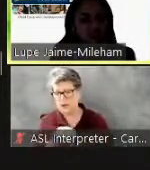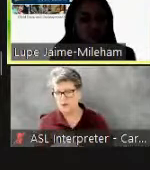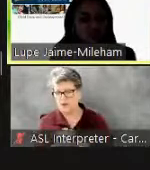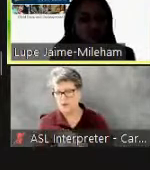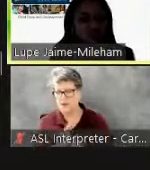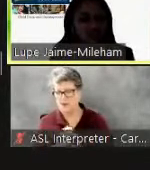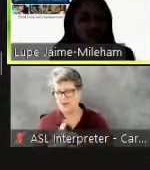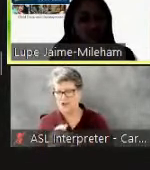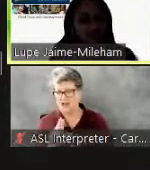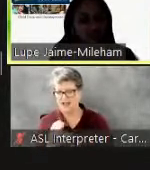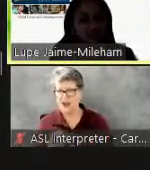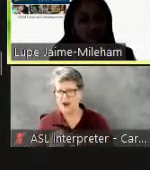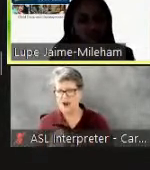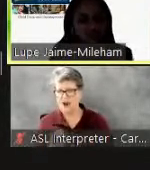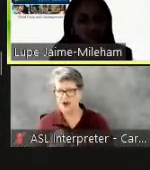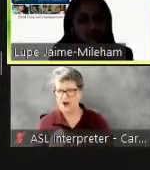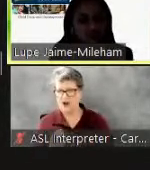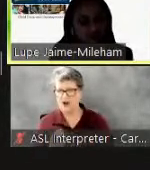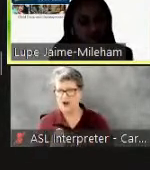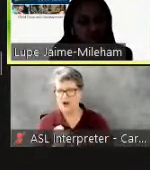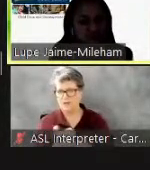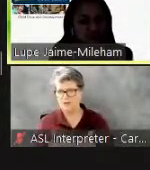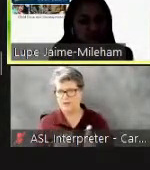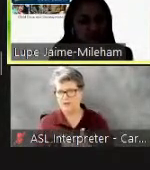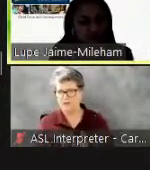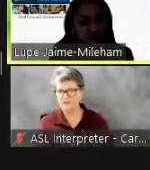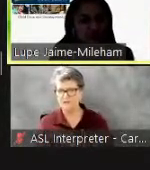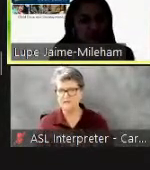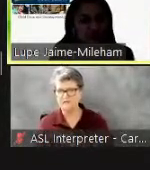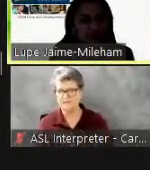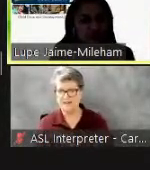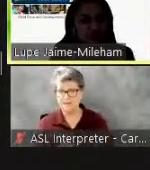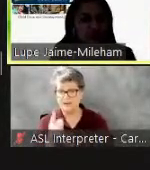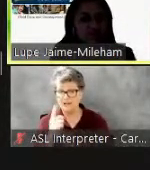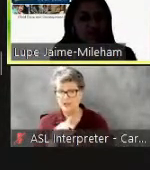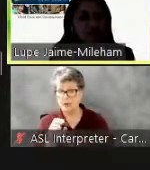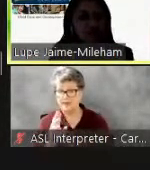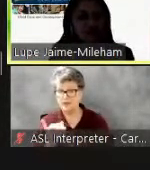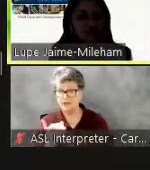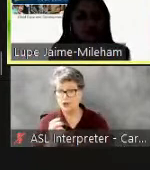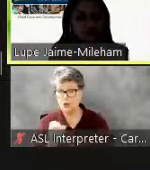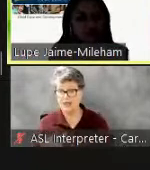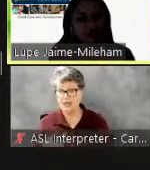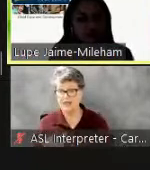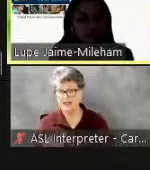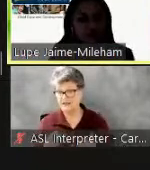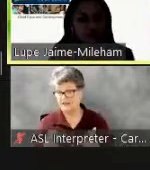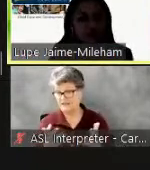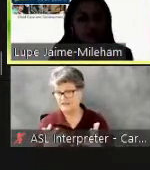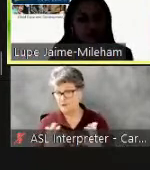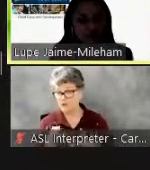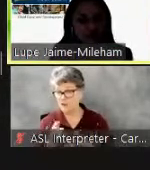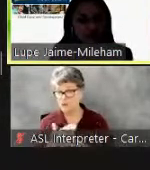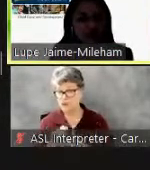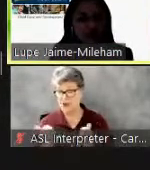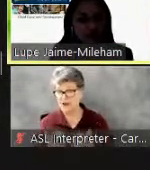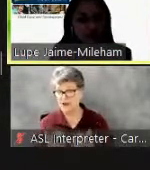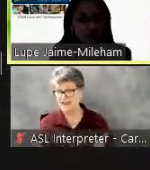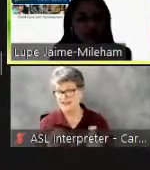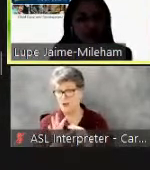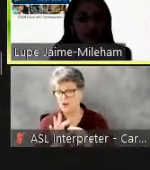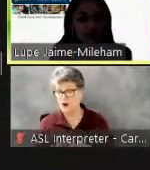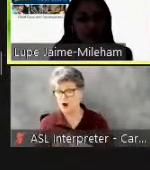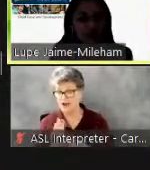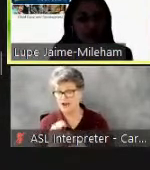care bulletin. Let me check with Joey to see if he wants to share anything in regards to